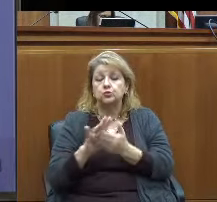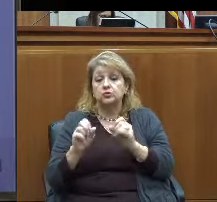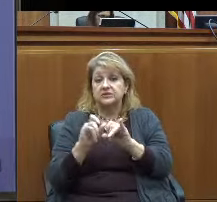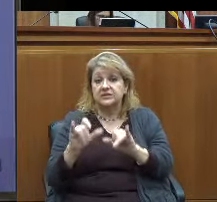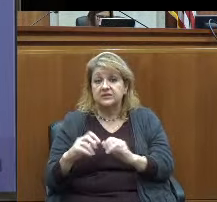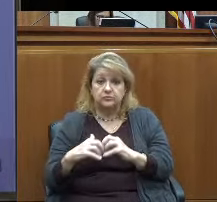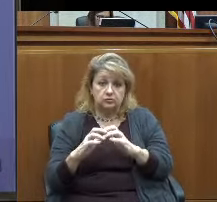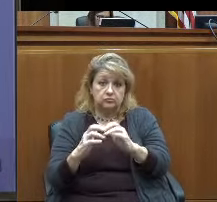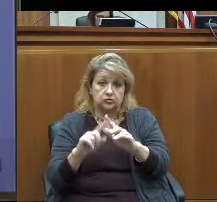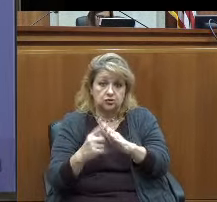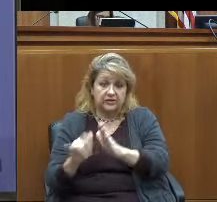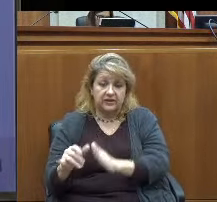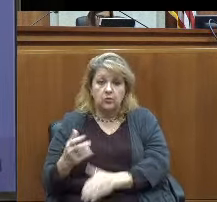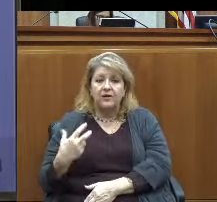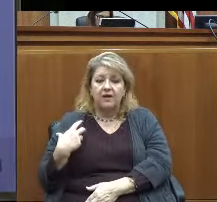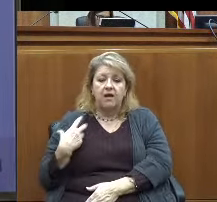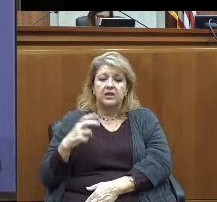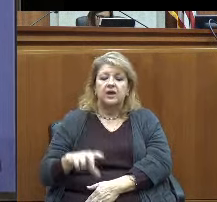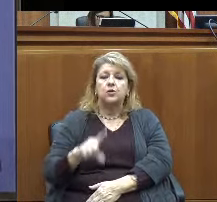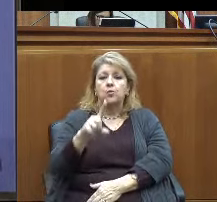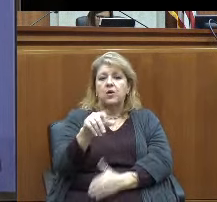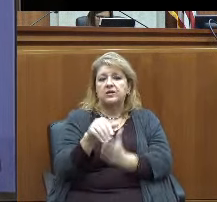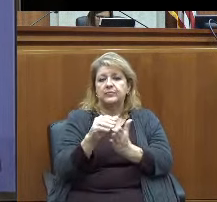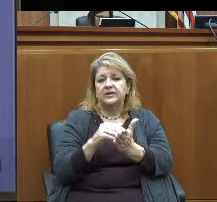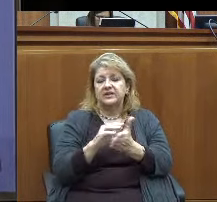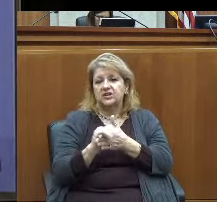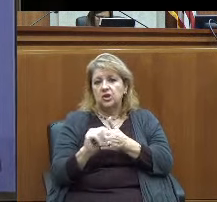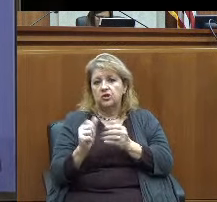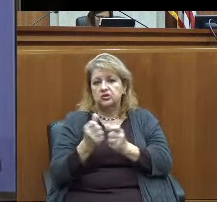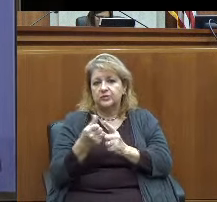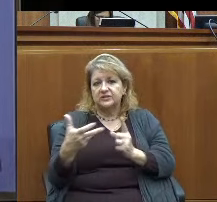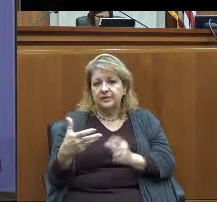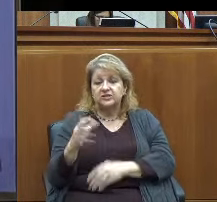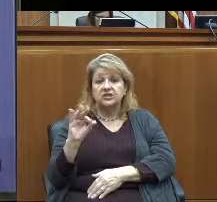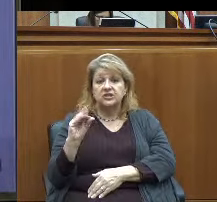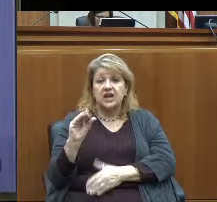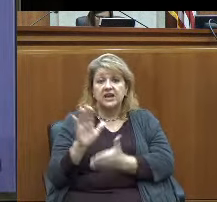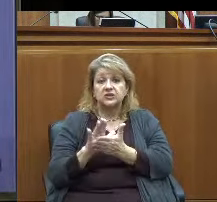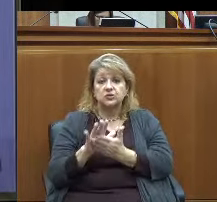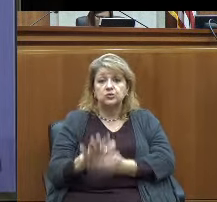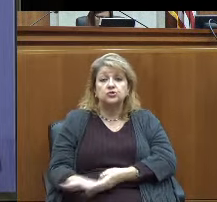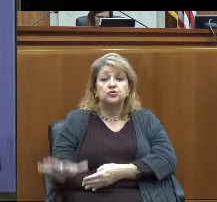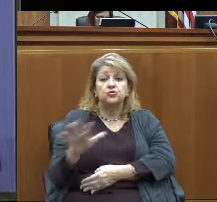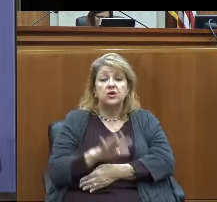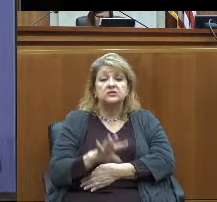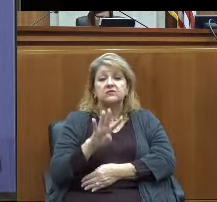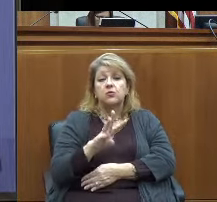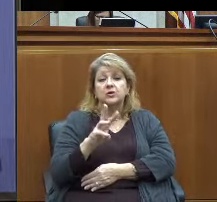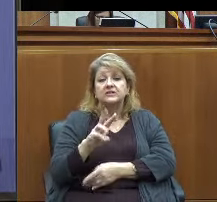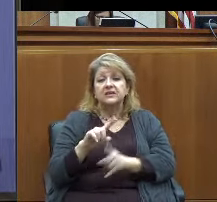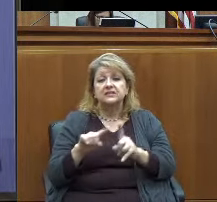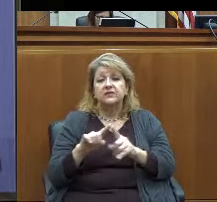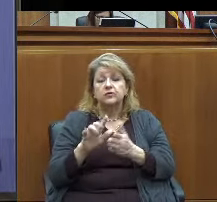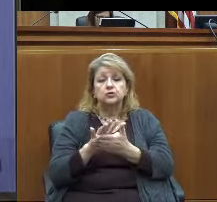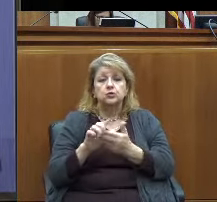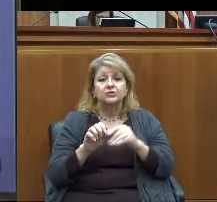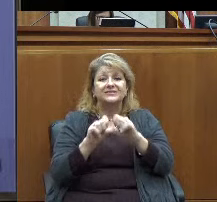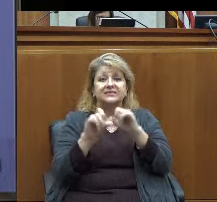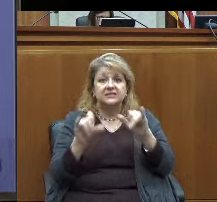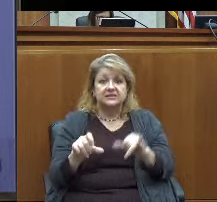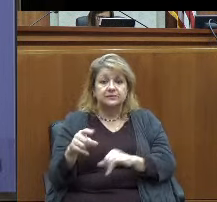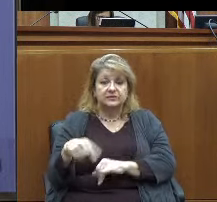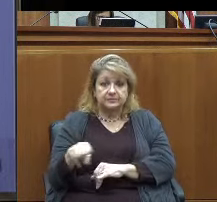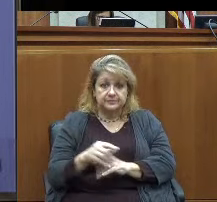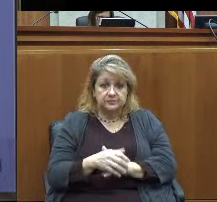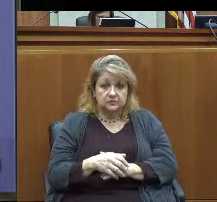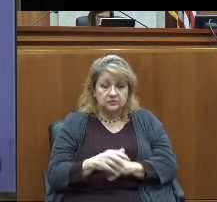allocated over $1 million for the expansion to over 90 schools across 46 school systems during this school year.